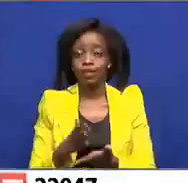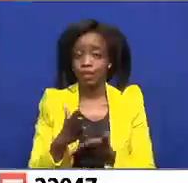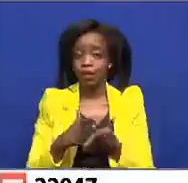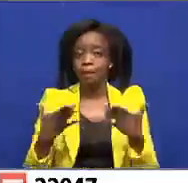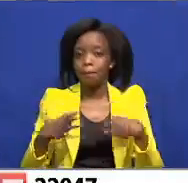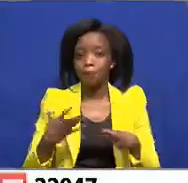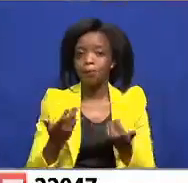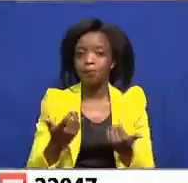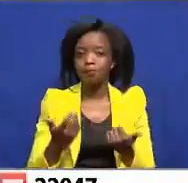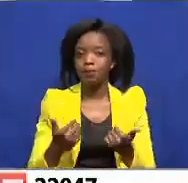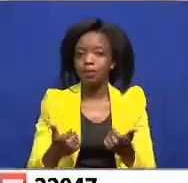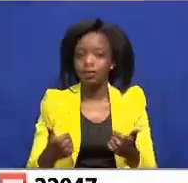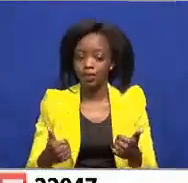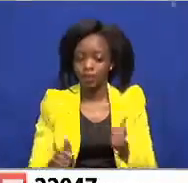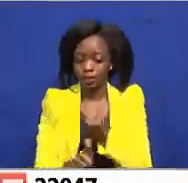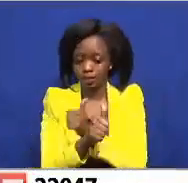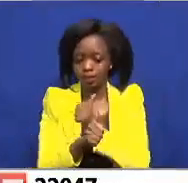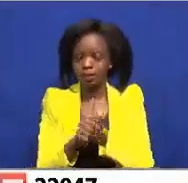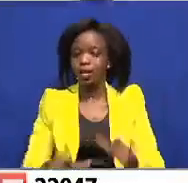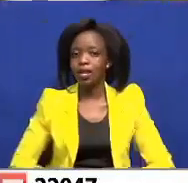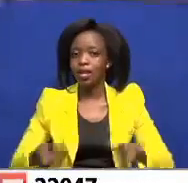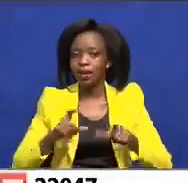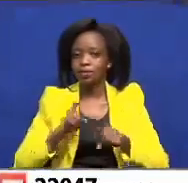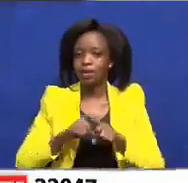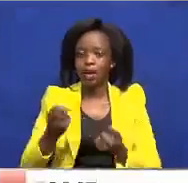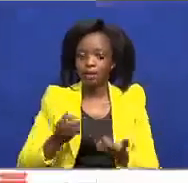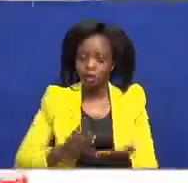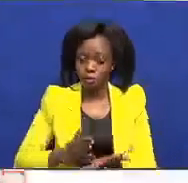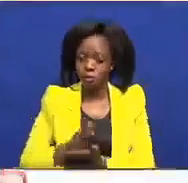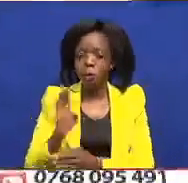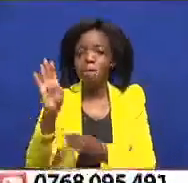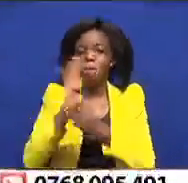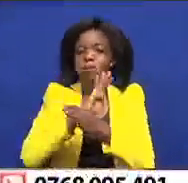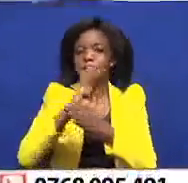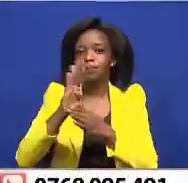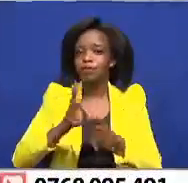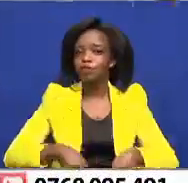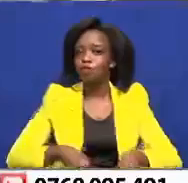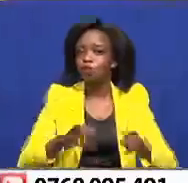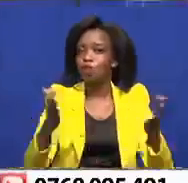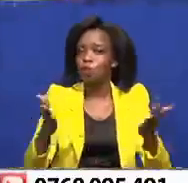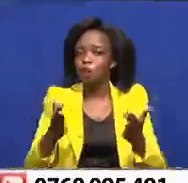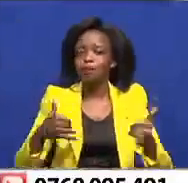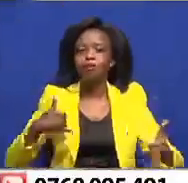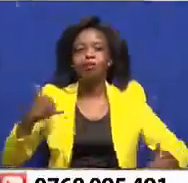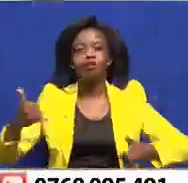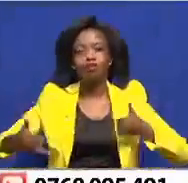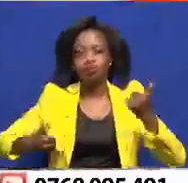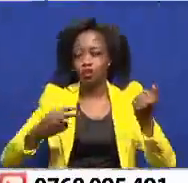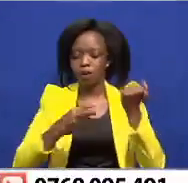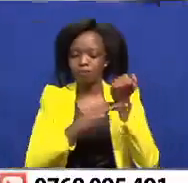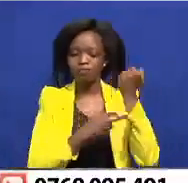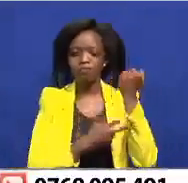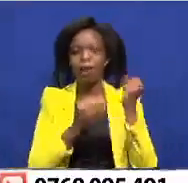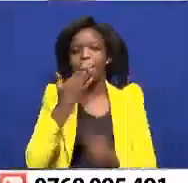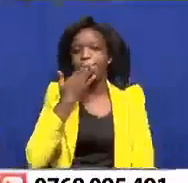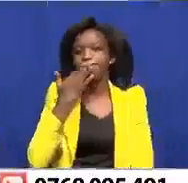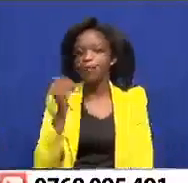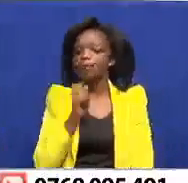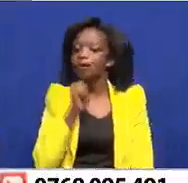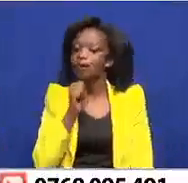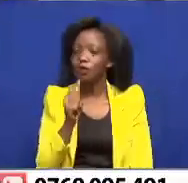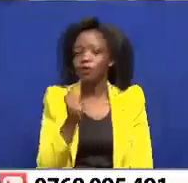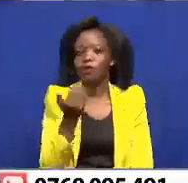Pedestrians have to risk their lives as they cross a busy highway at a point where they should be enjoying a footbridge but not begging for